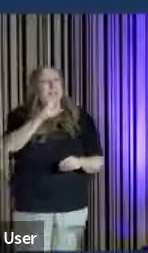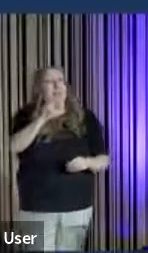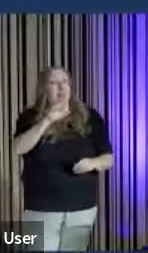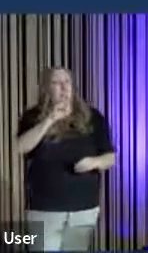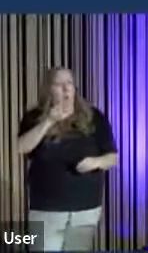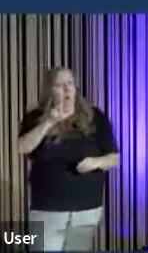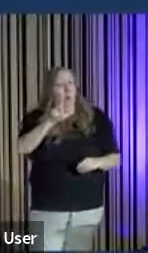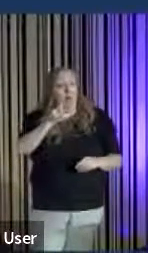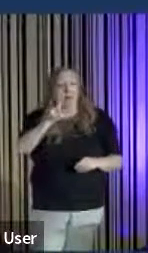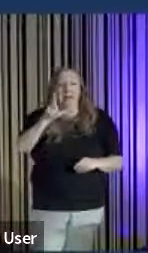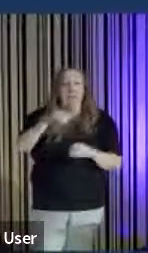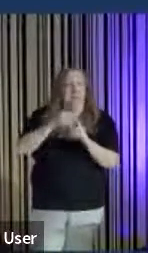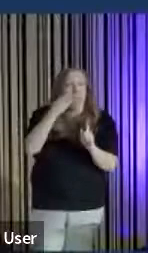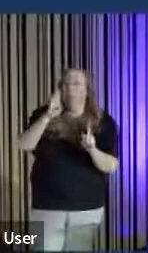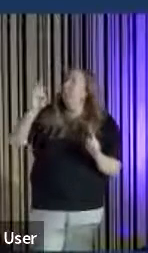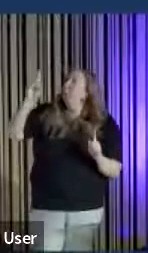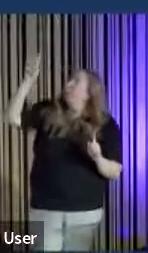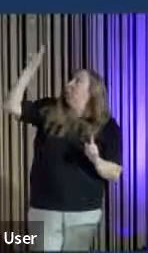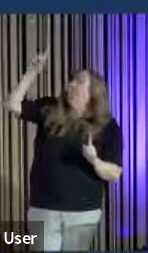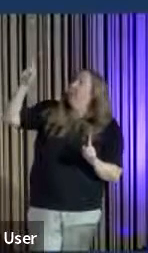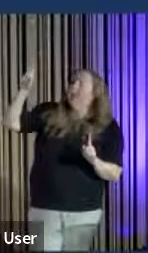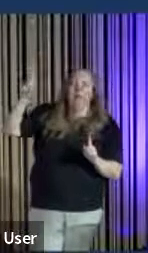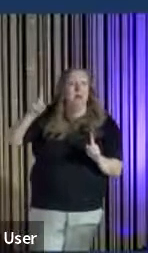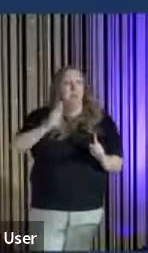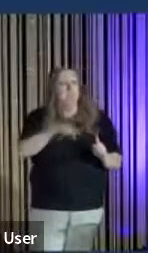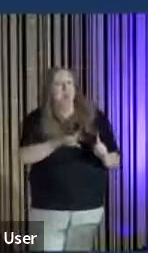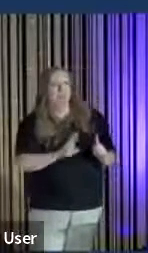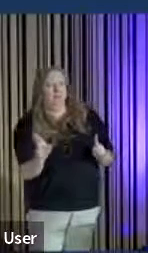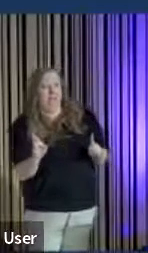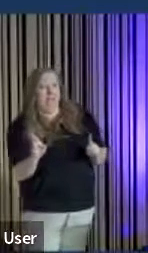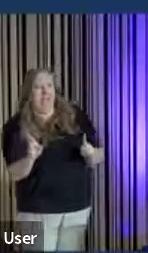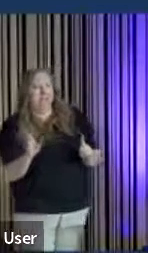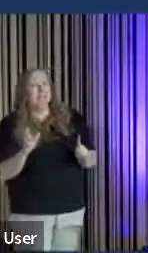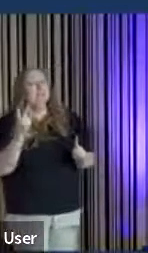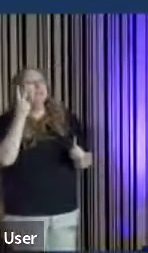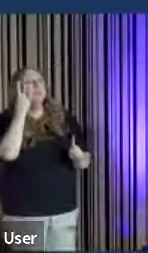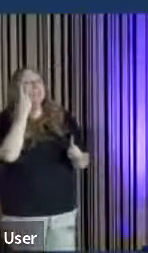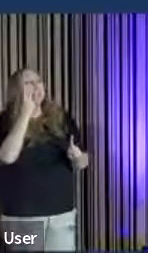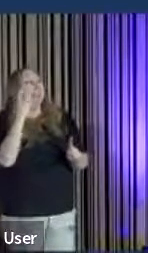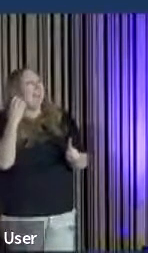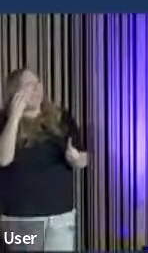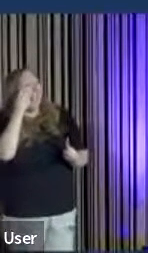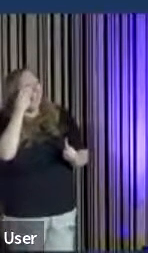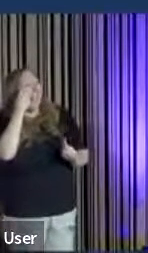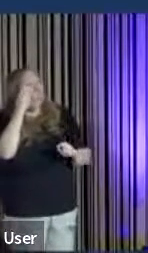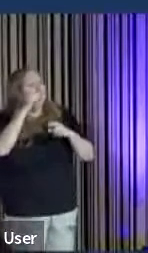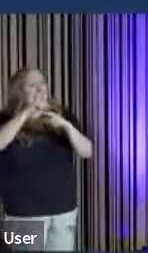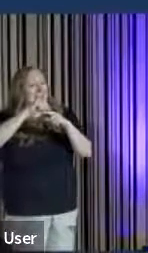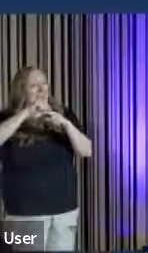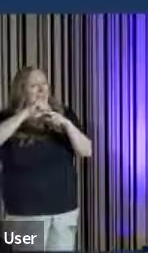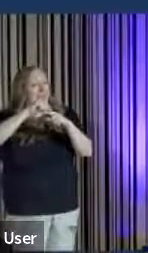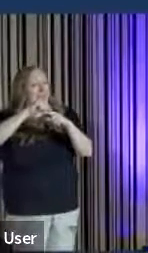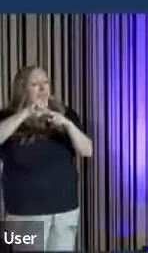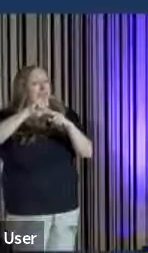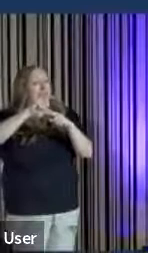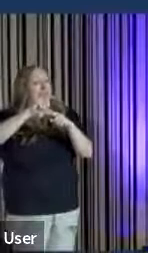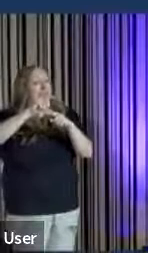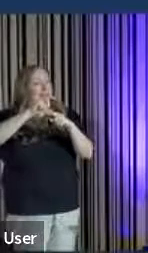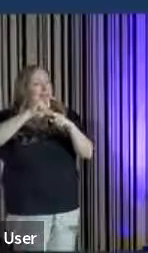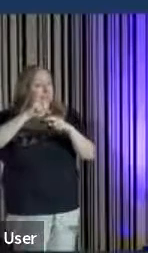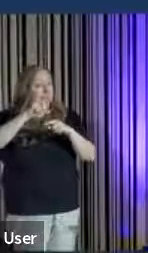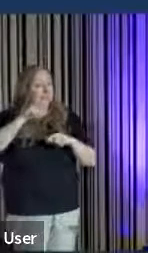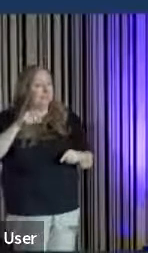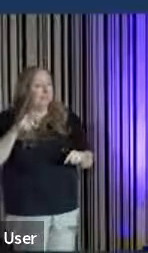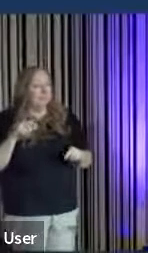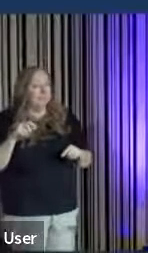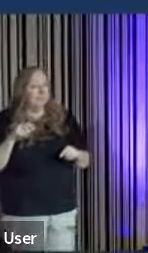on the right side of the figure, and in the bottom right, you see the thickness of those cell walls in samples collected by the HMS Challenger,